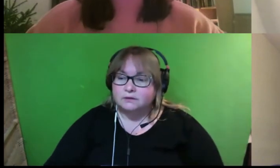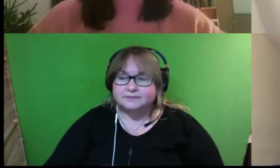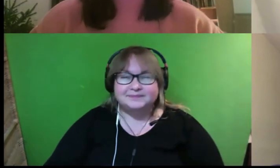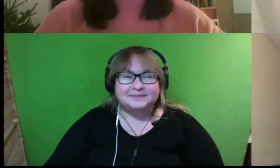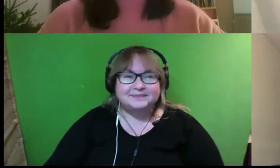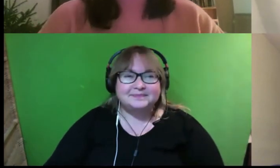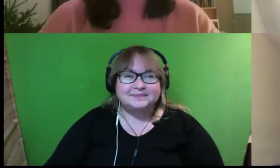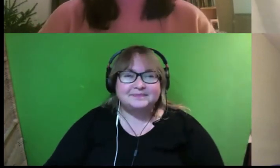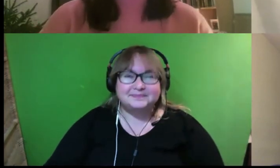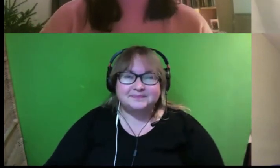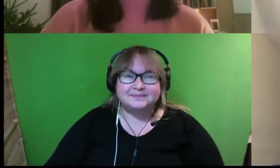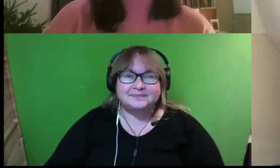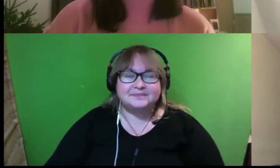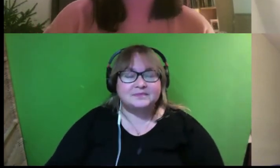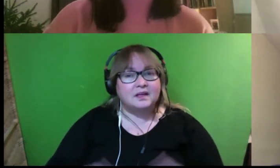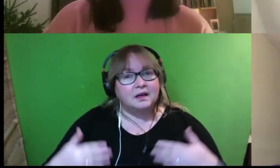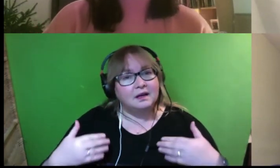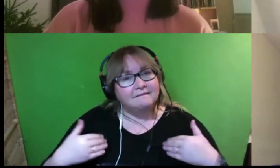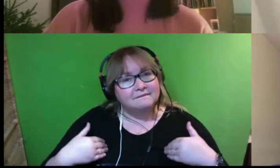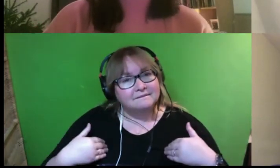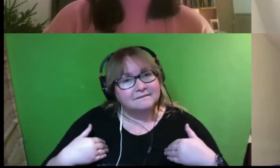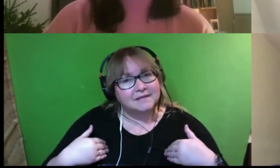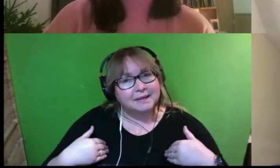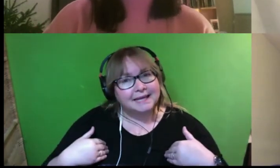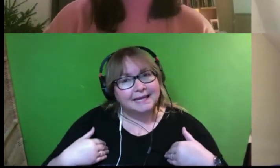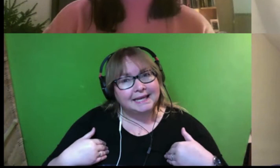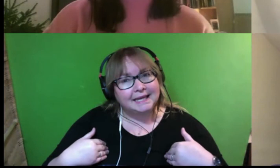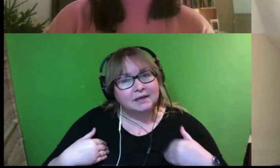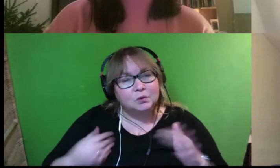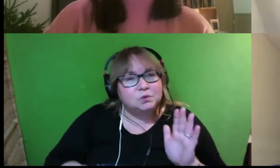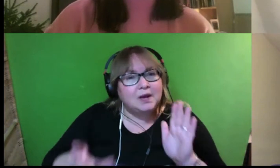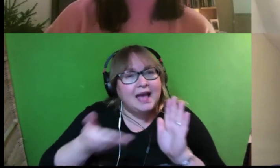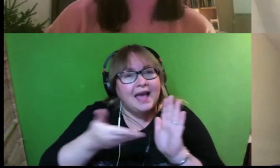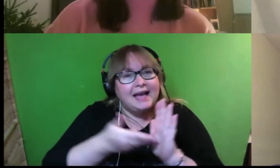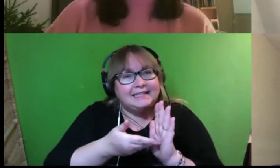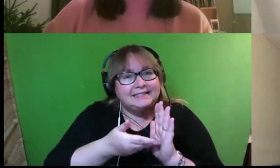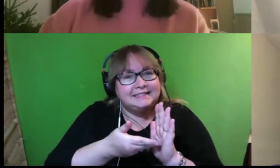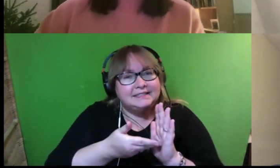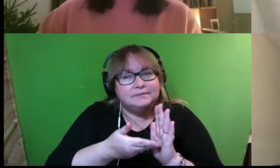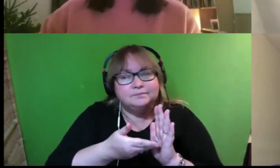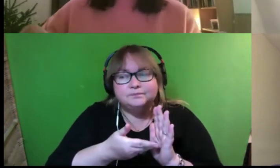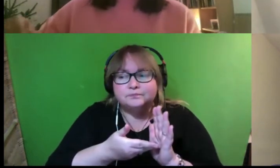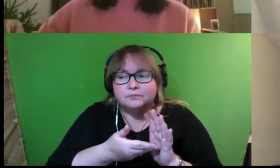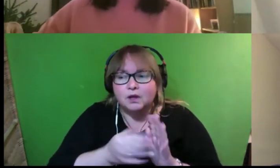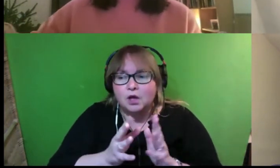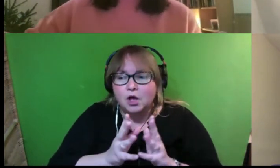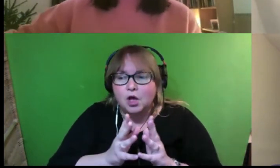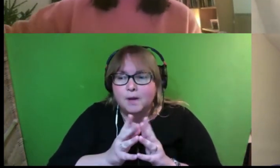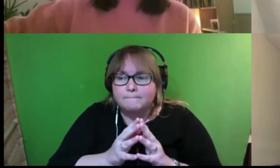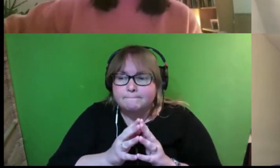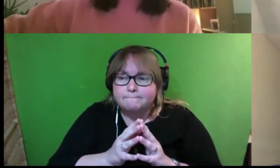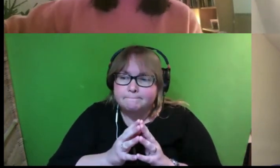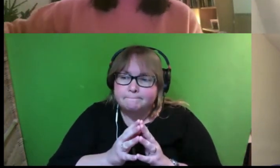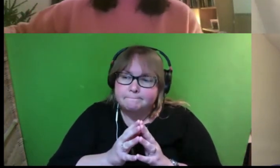I guess for me, just to add my little piece onto the end of that, is that